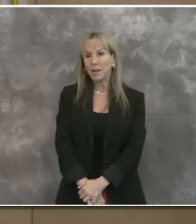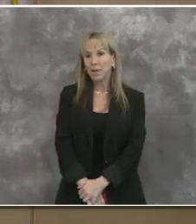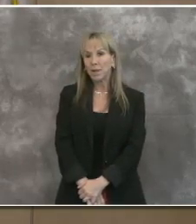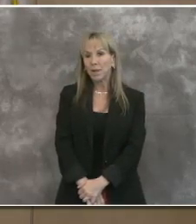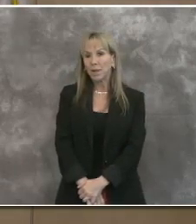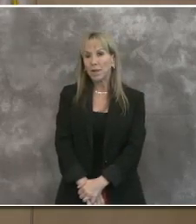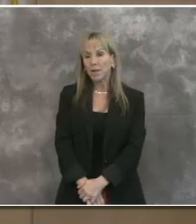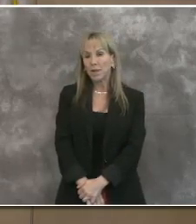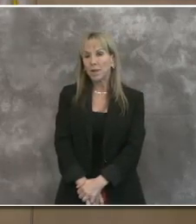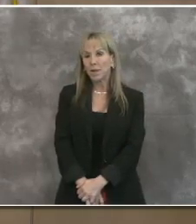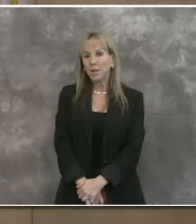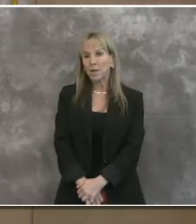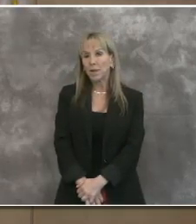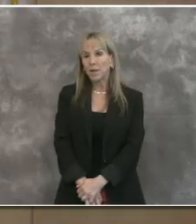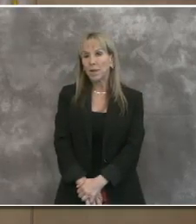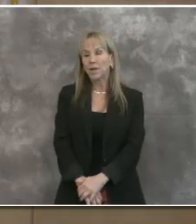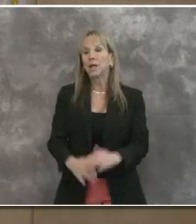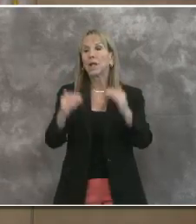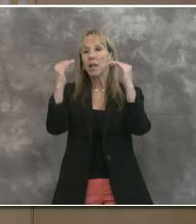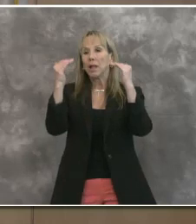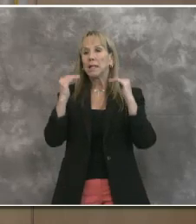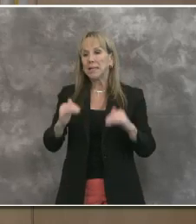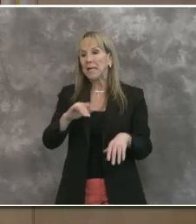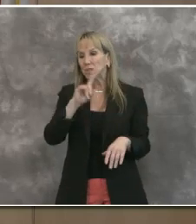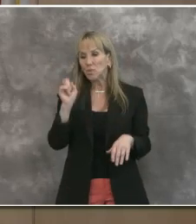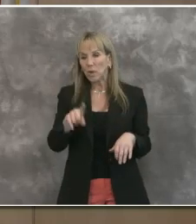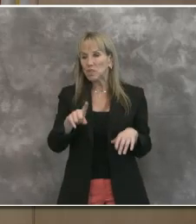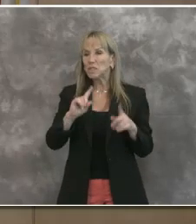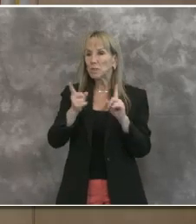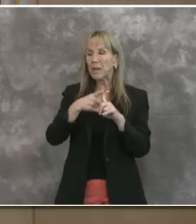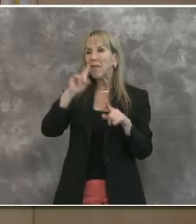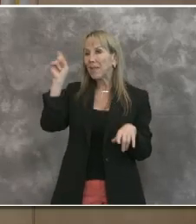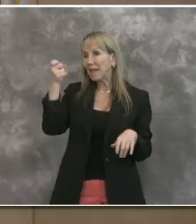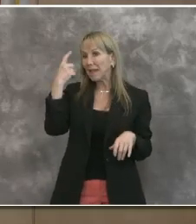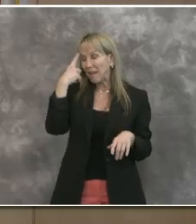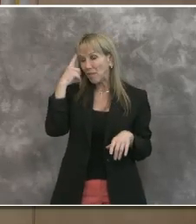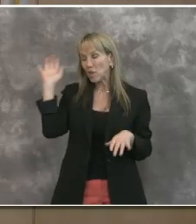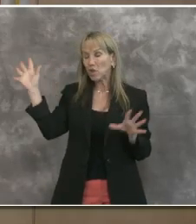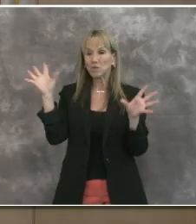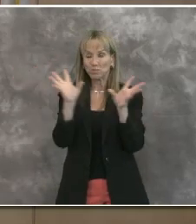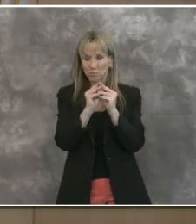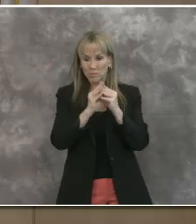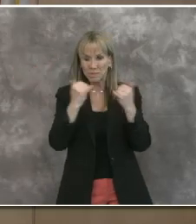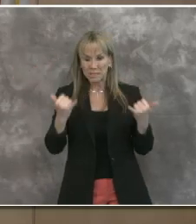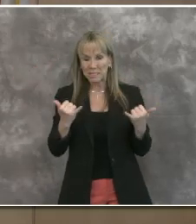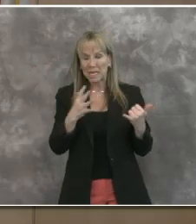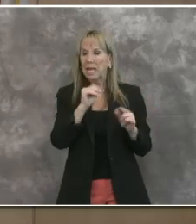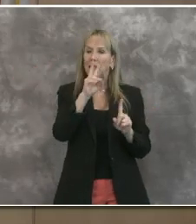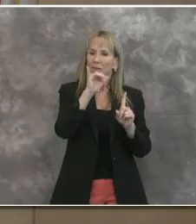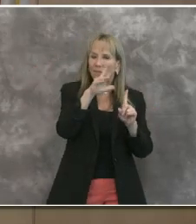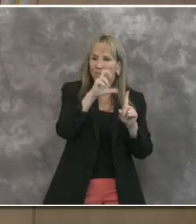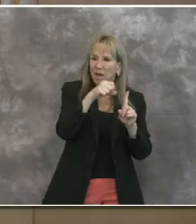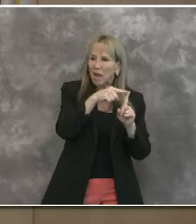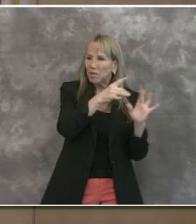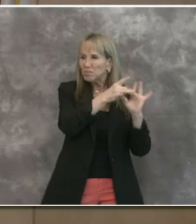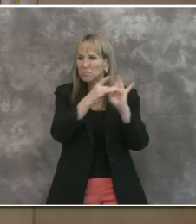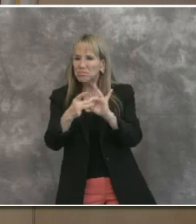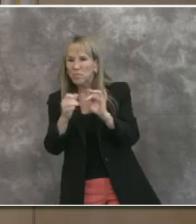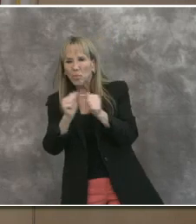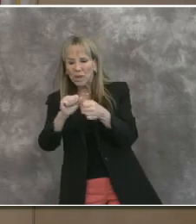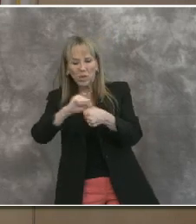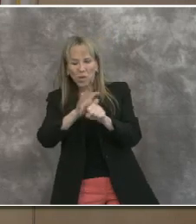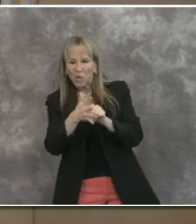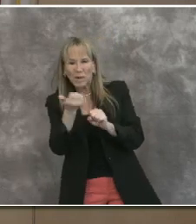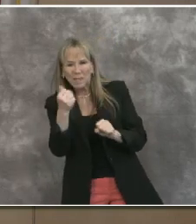This next question deals with the governor's press conference today and his reference to the fire season and how that interacts with the whole COVID-19